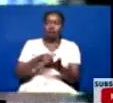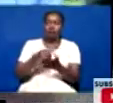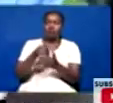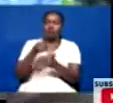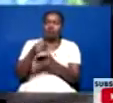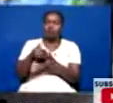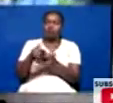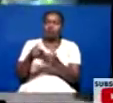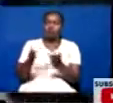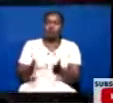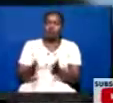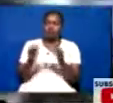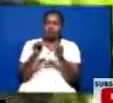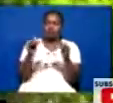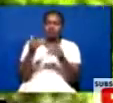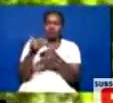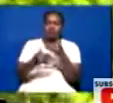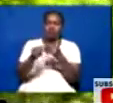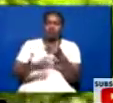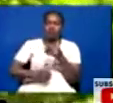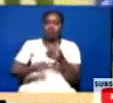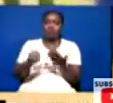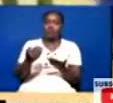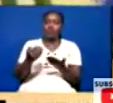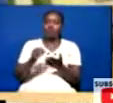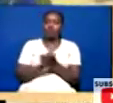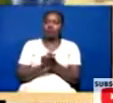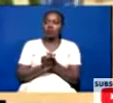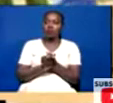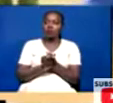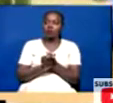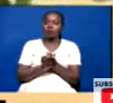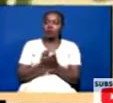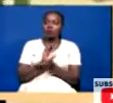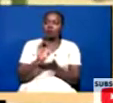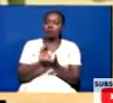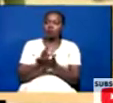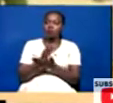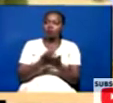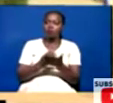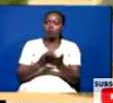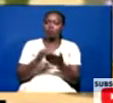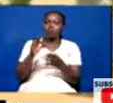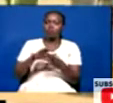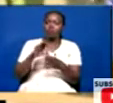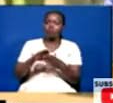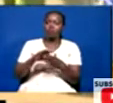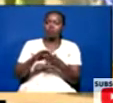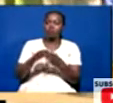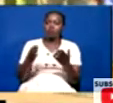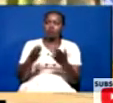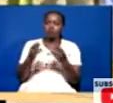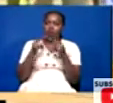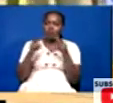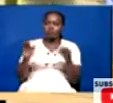ballot boxes from the neighboring South Mugirango constituency at the center. After tallying almost half of the votes cast, the largely peaceful election